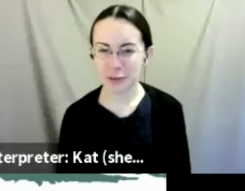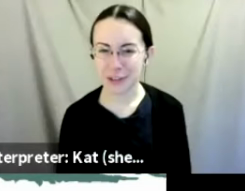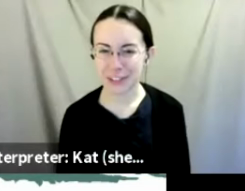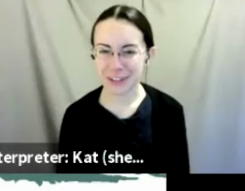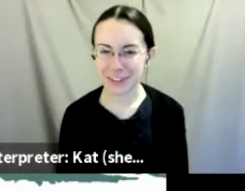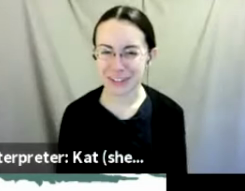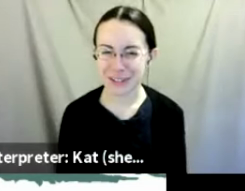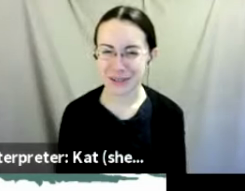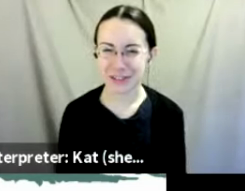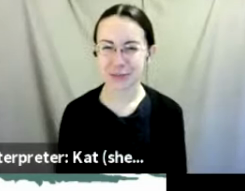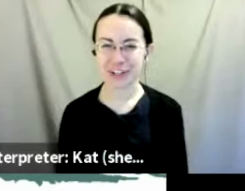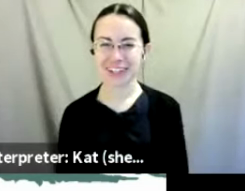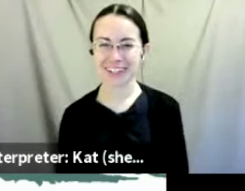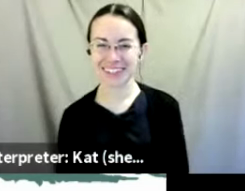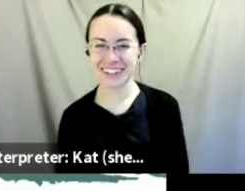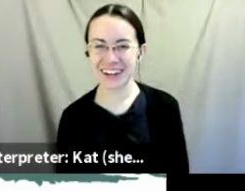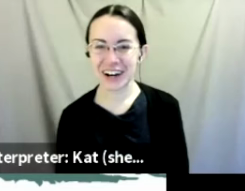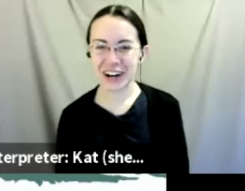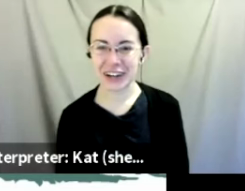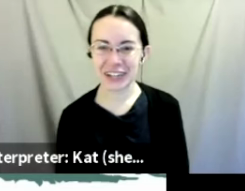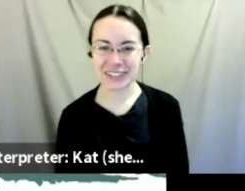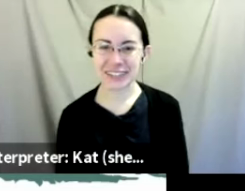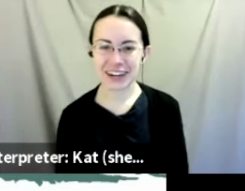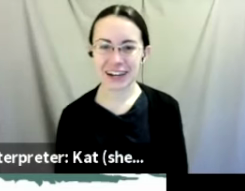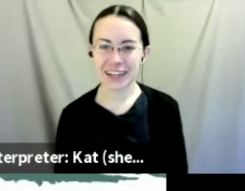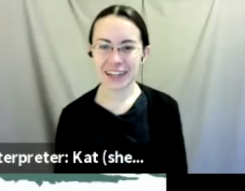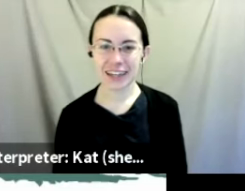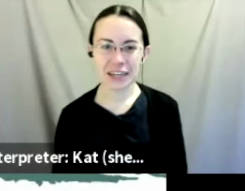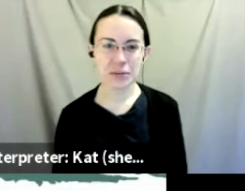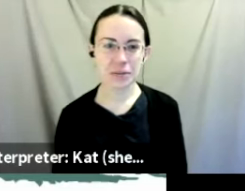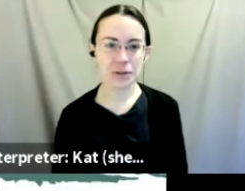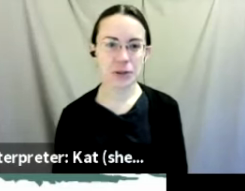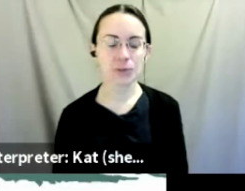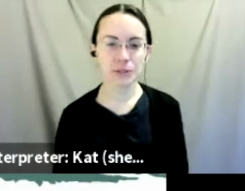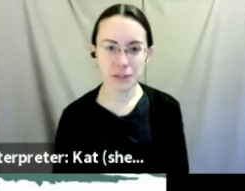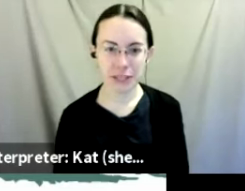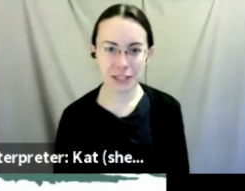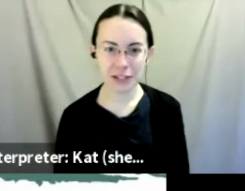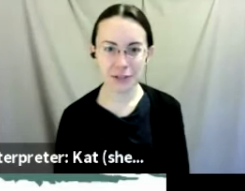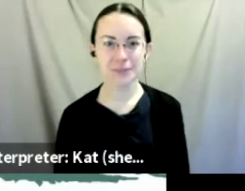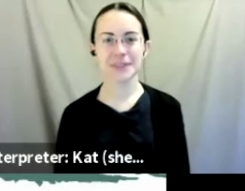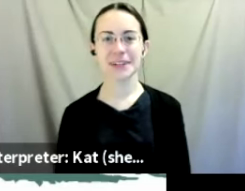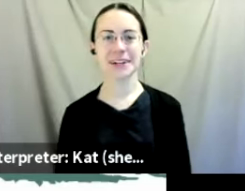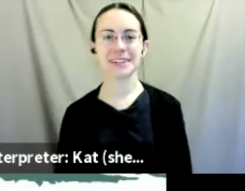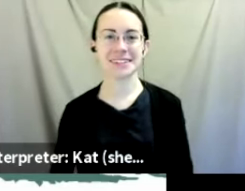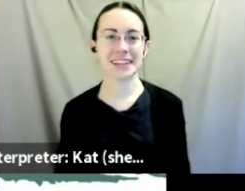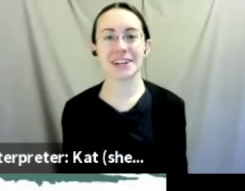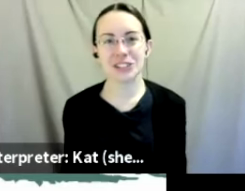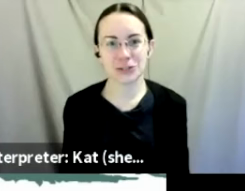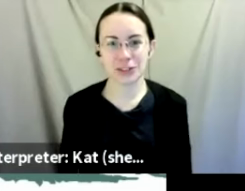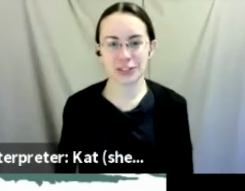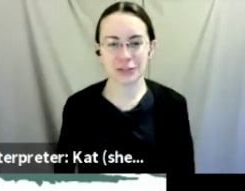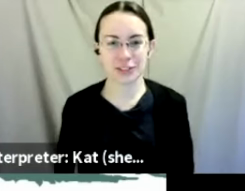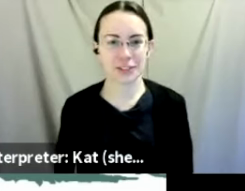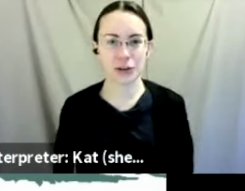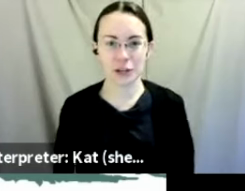Sorry, everyone, for the technology issues this morning. All right, I am thrilled to be here, and the